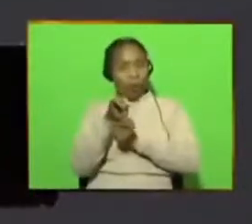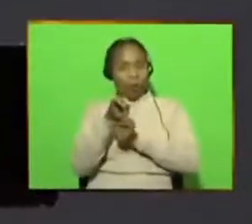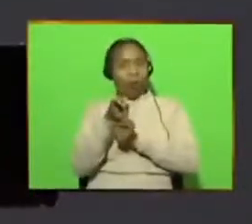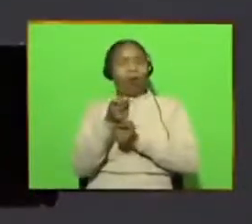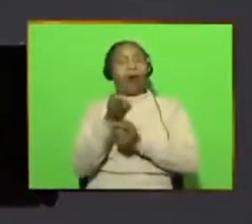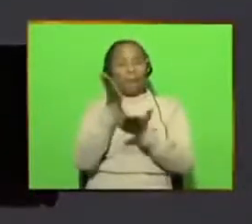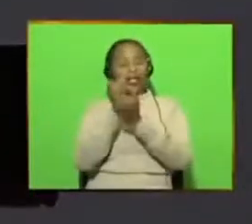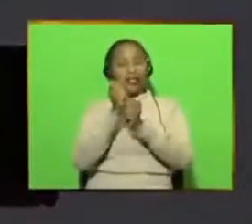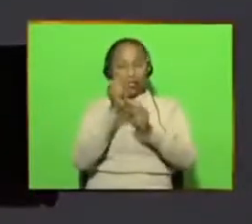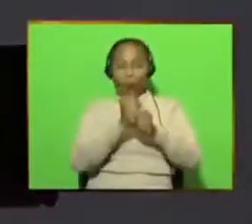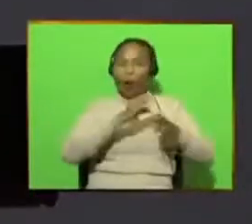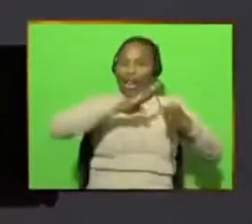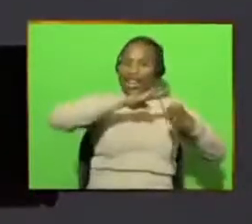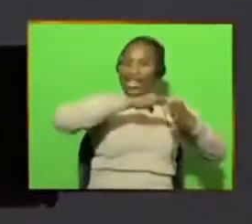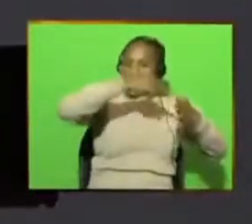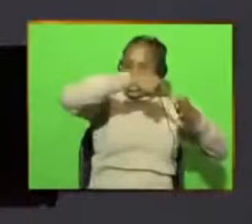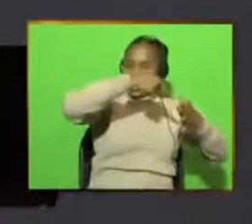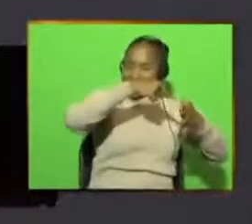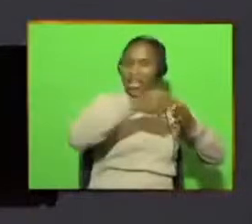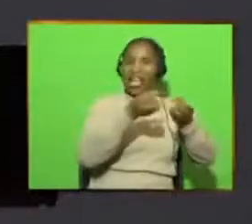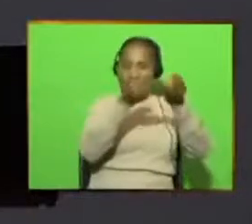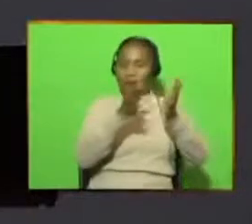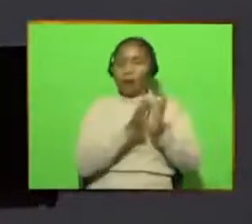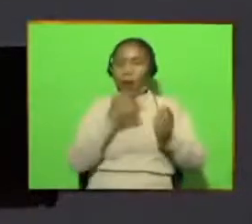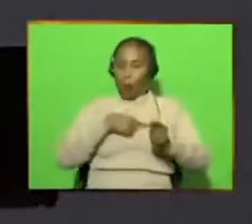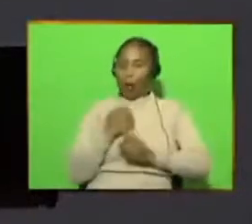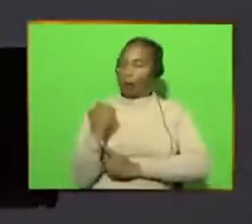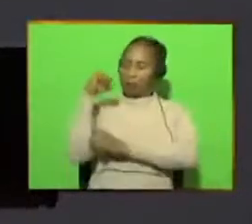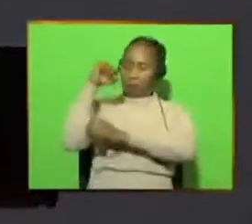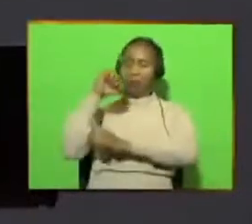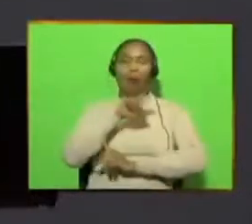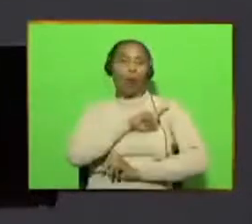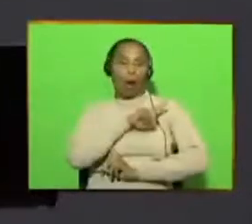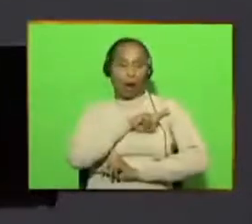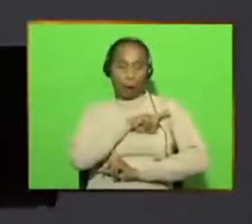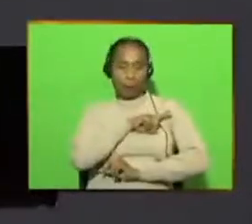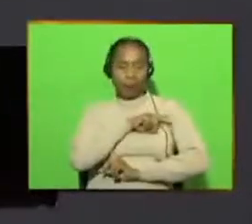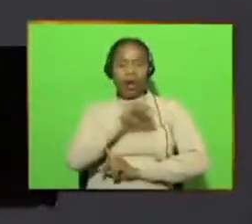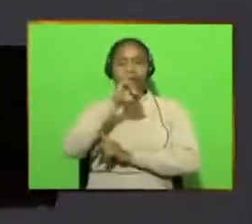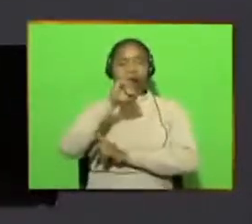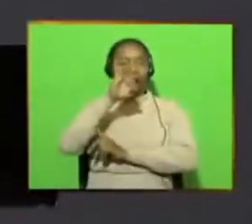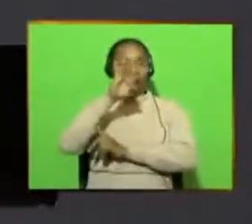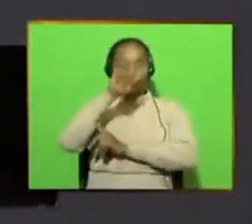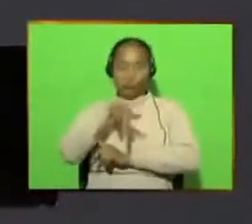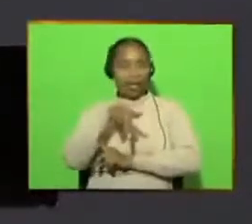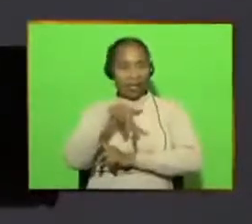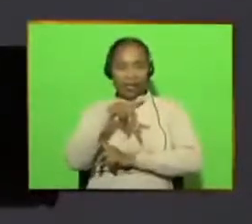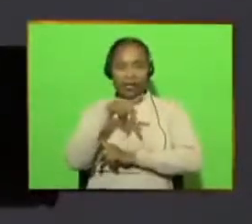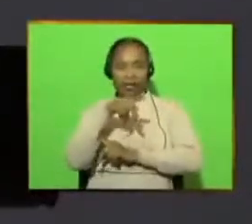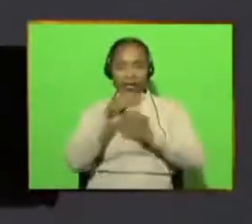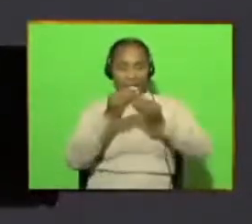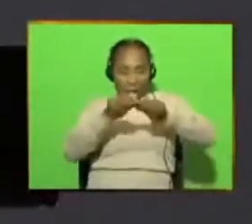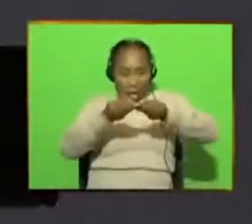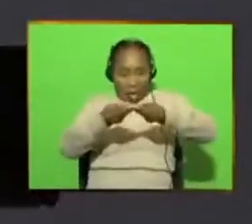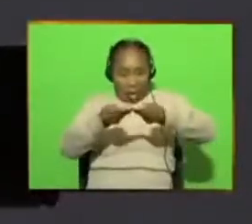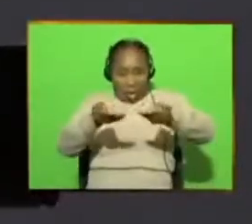valid reasons of our disagreement. The IFP will not be diluted nor lose its